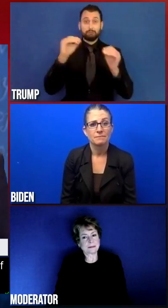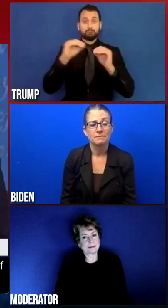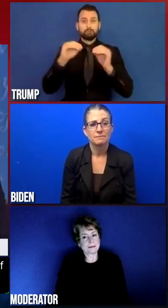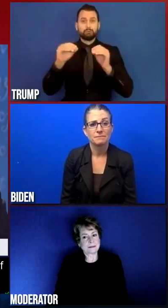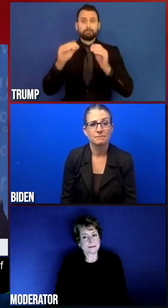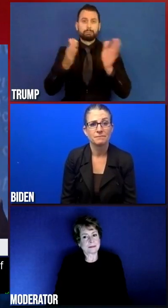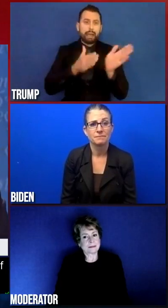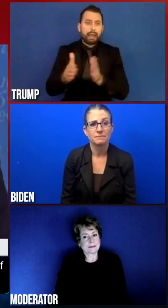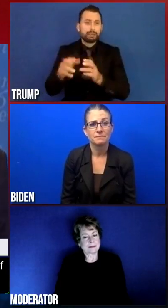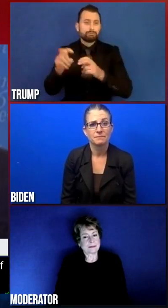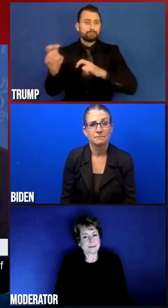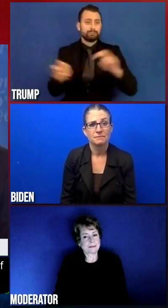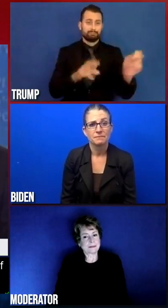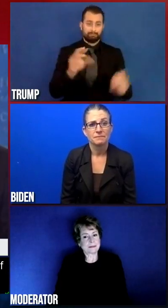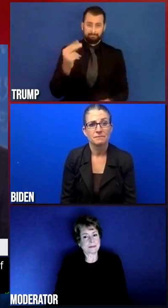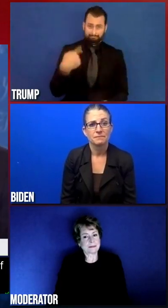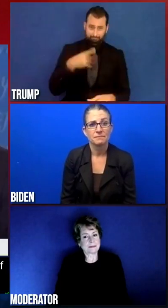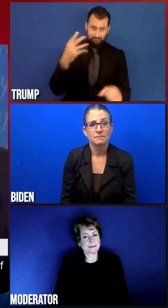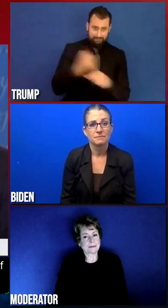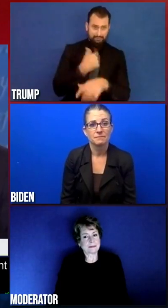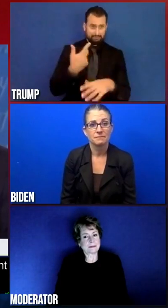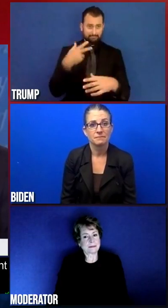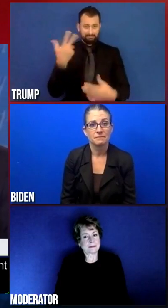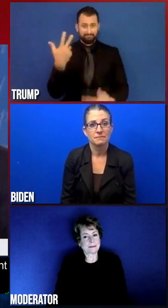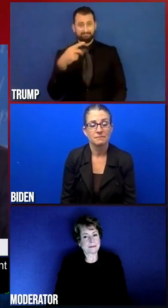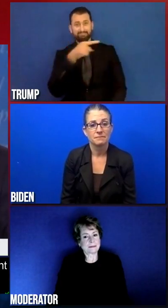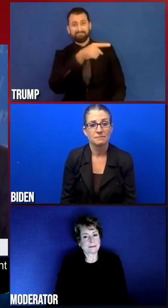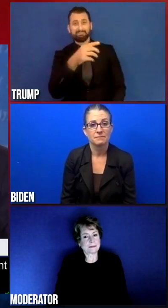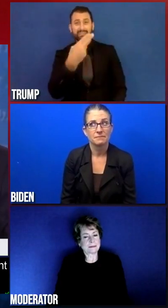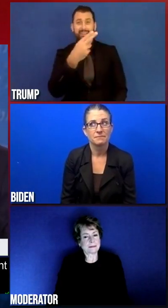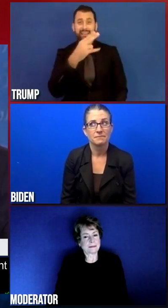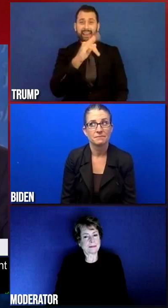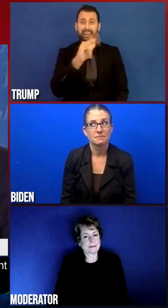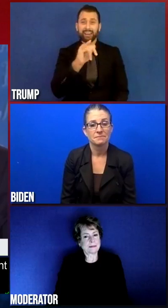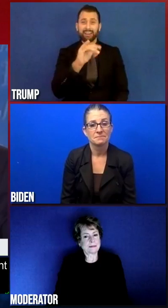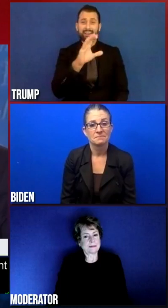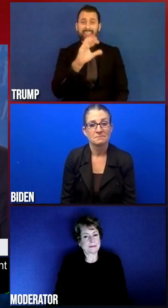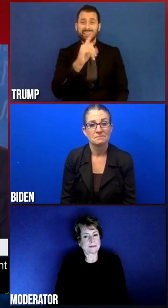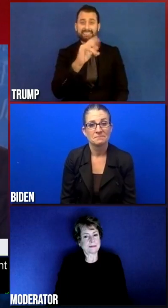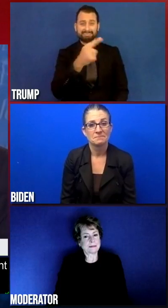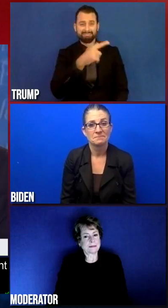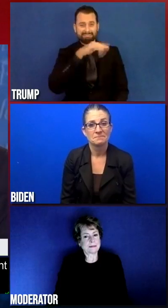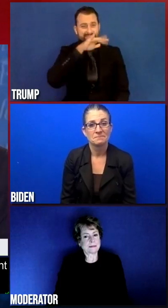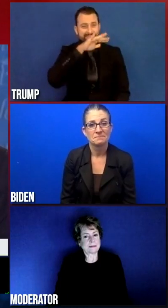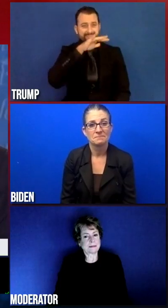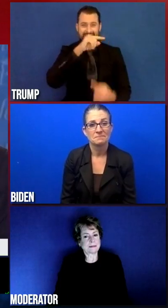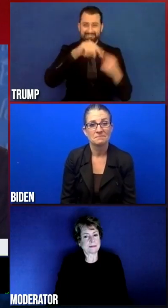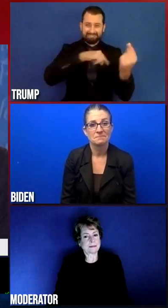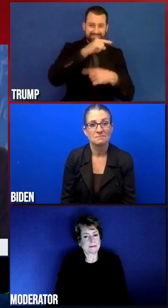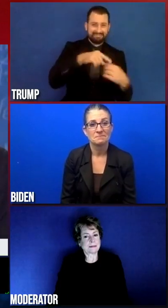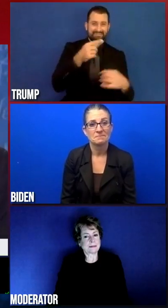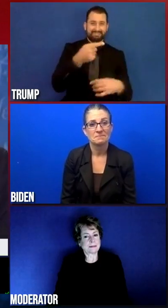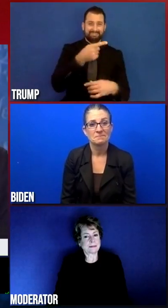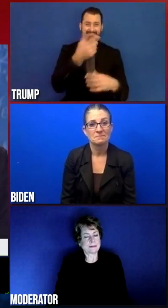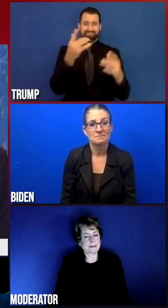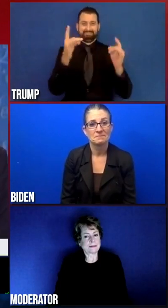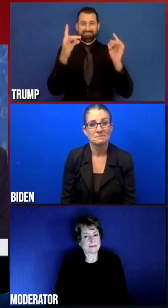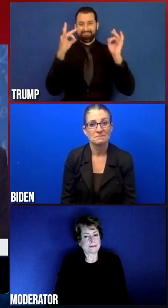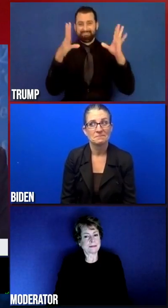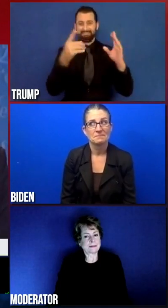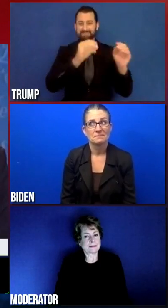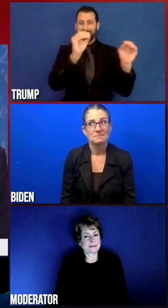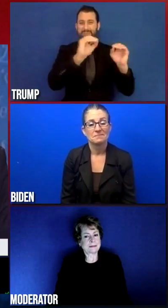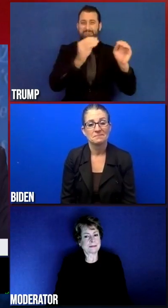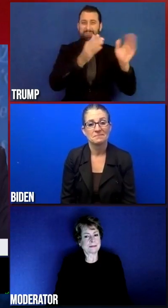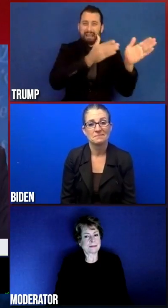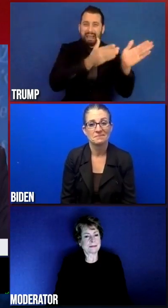there was no transition, because they came after me trying to do a coup. They came after me spying on my campaign. They started from the day I won,